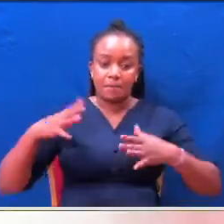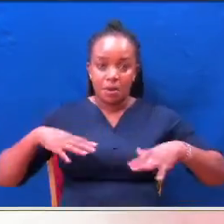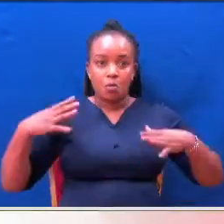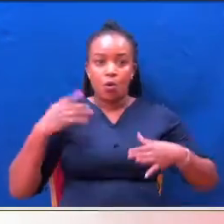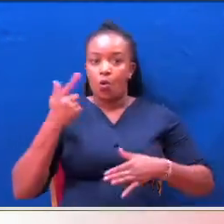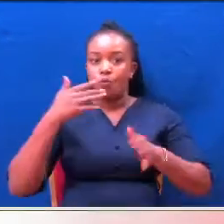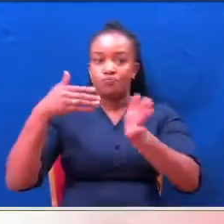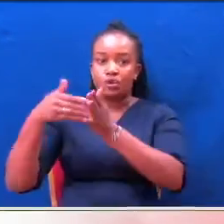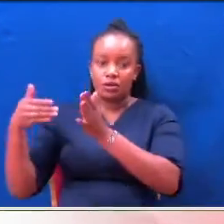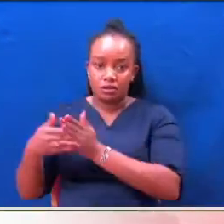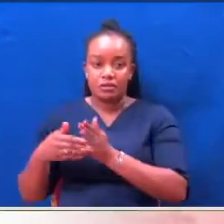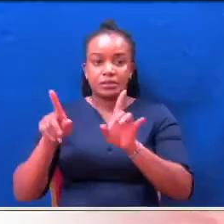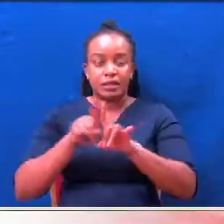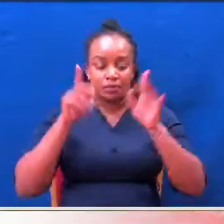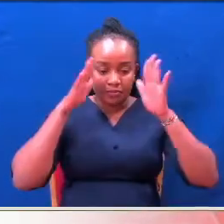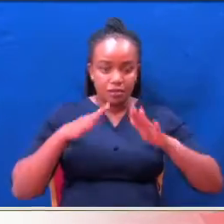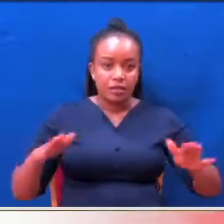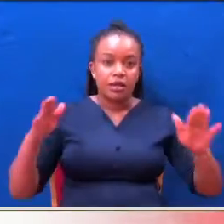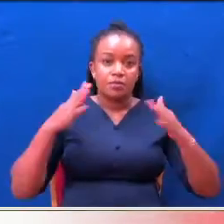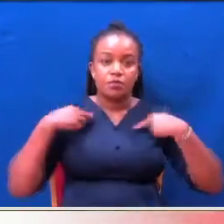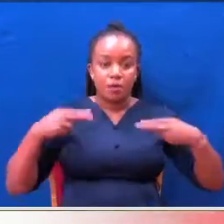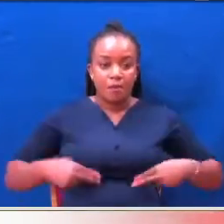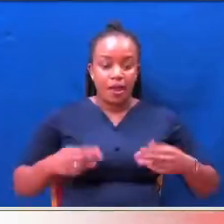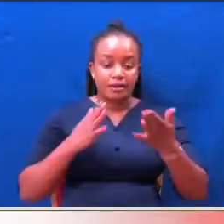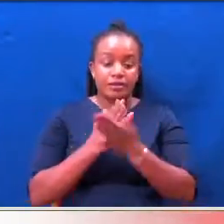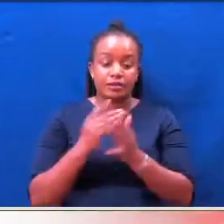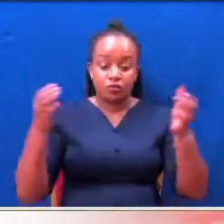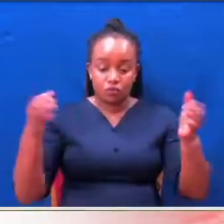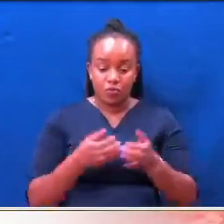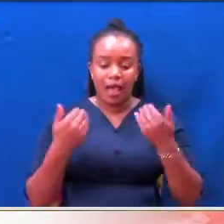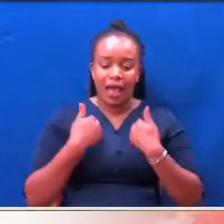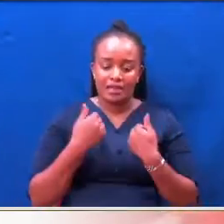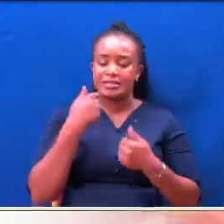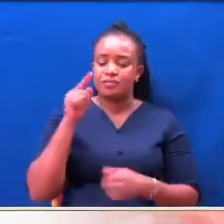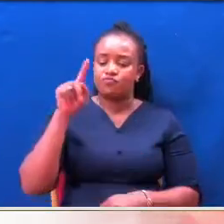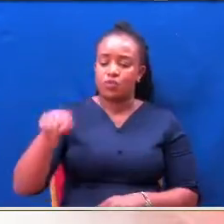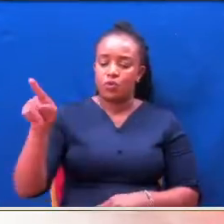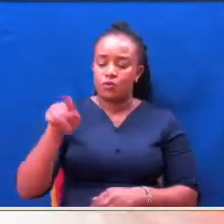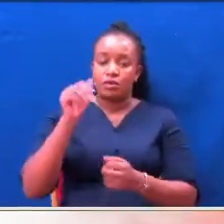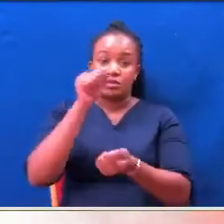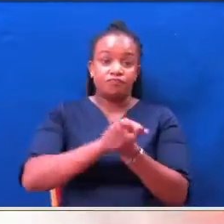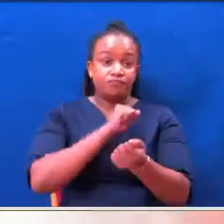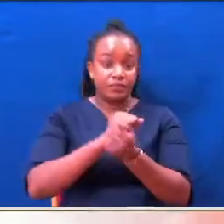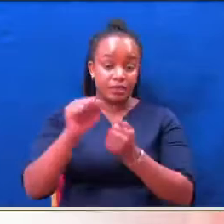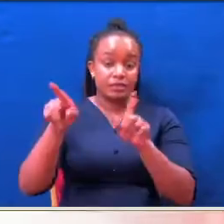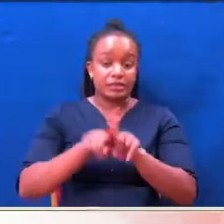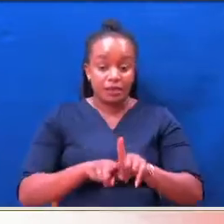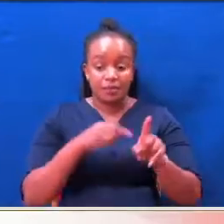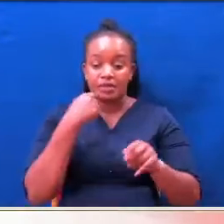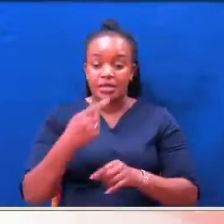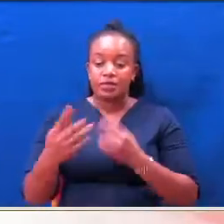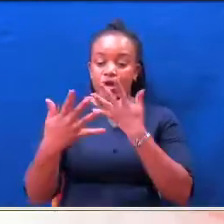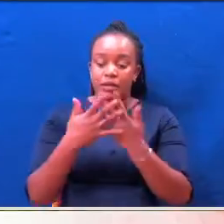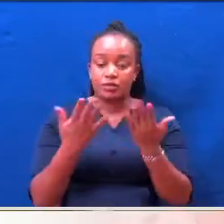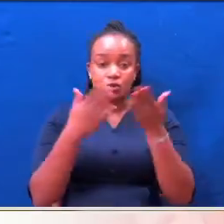The Muslim for Human Rights lobby group Muhore has condemned the demolitions, threatening to arrest the individuals if the